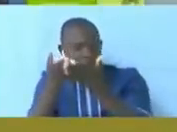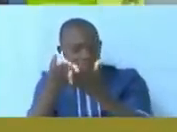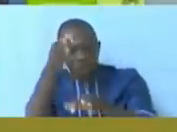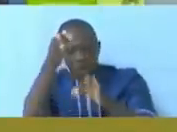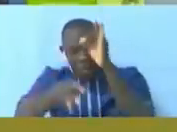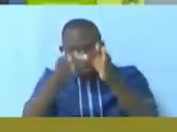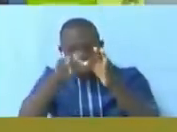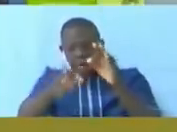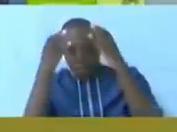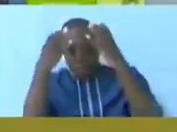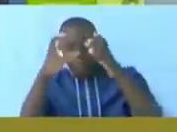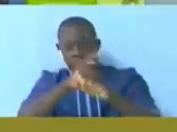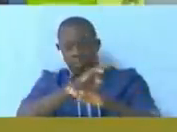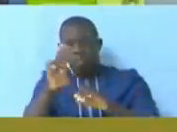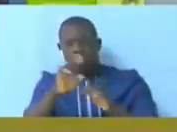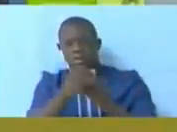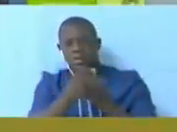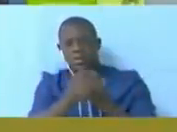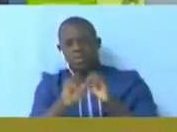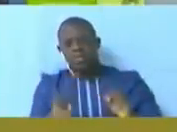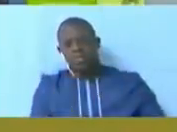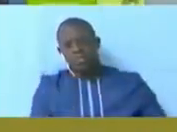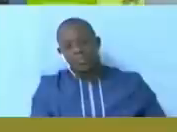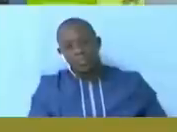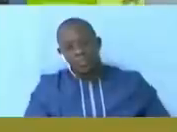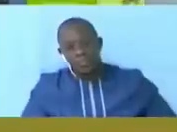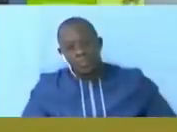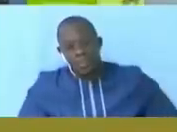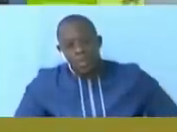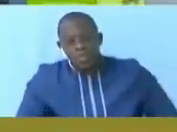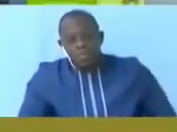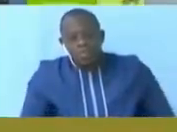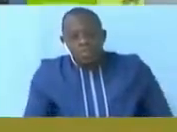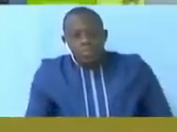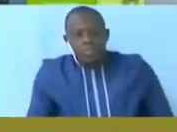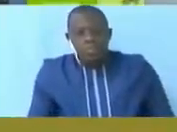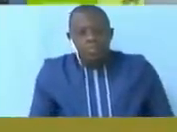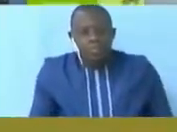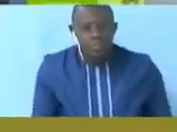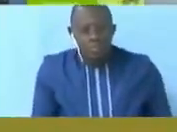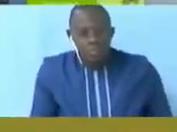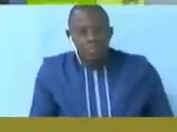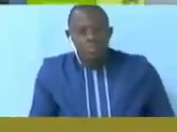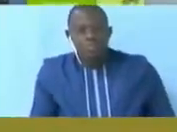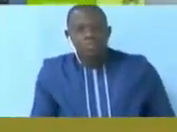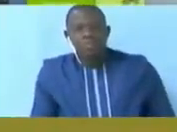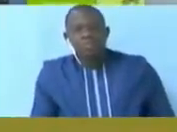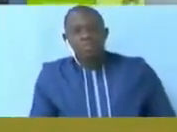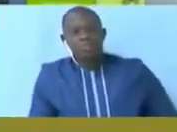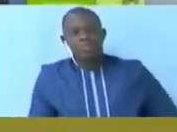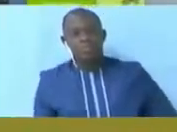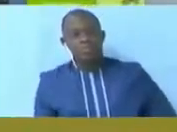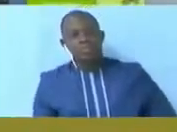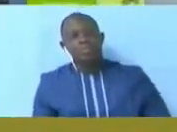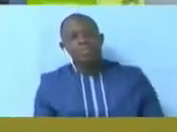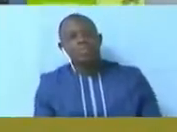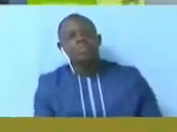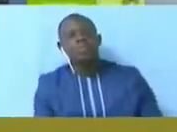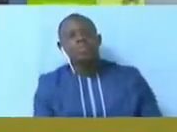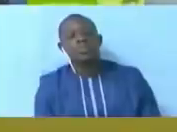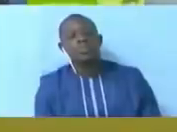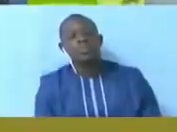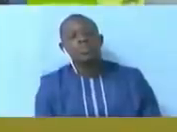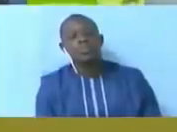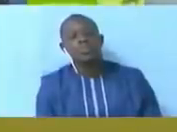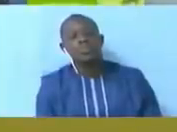bata o palaso tole o DPP palaso amanda wola ani mansa kunda meta nyoblu bakale sako mansa kunda kundon kolu